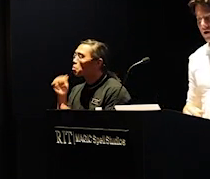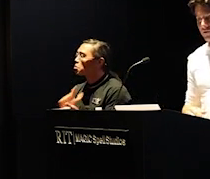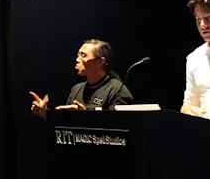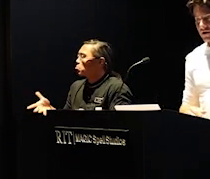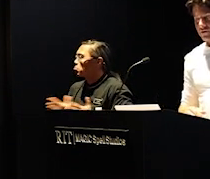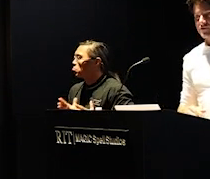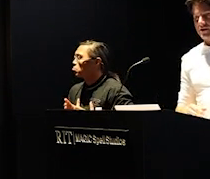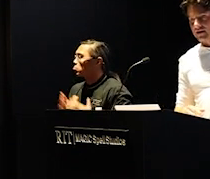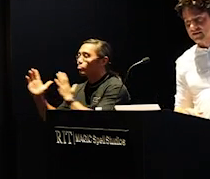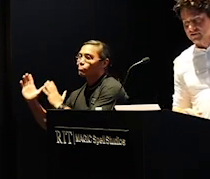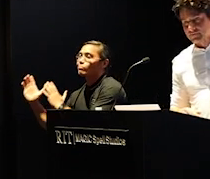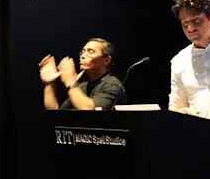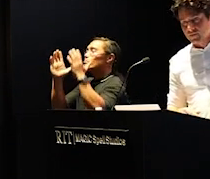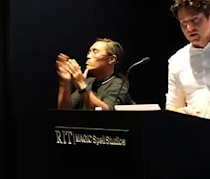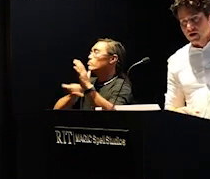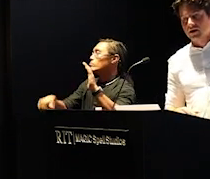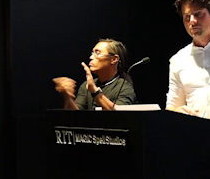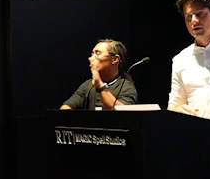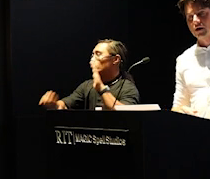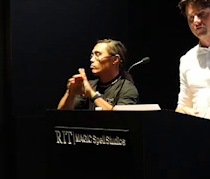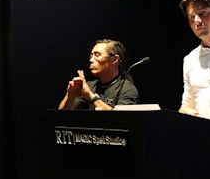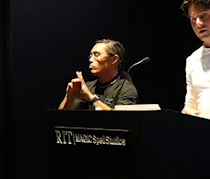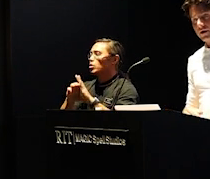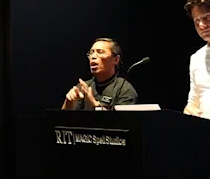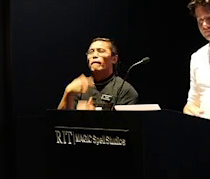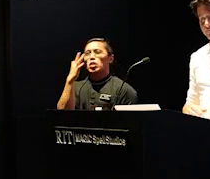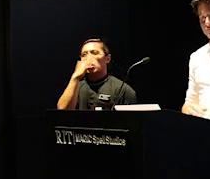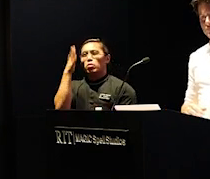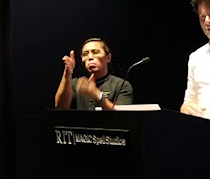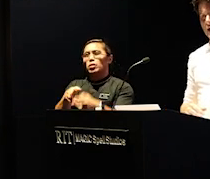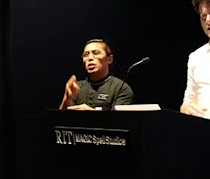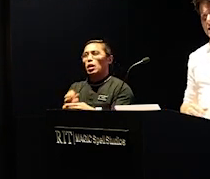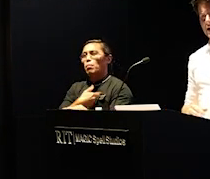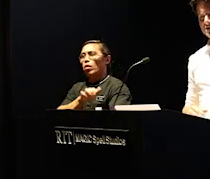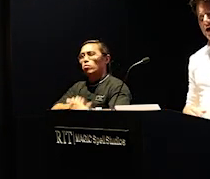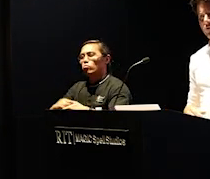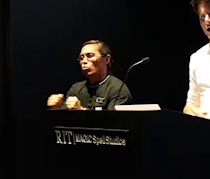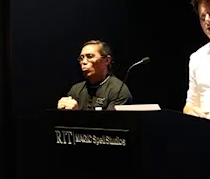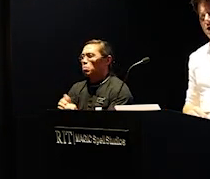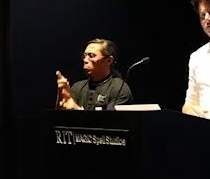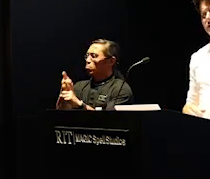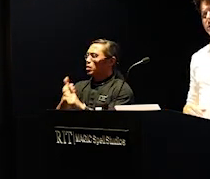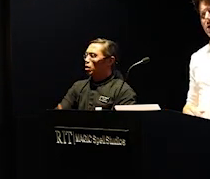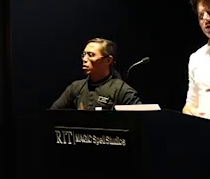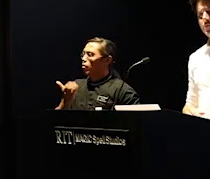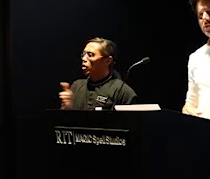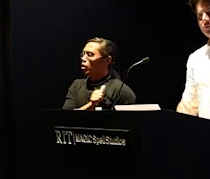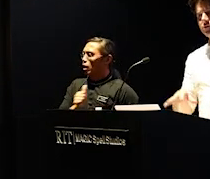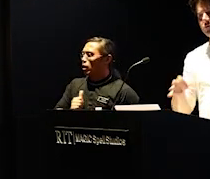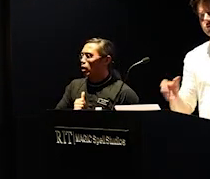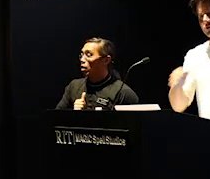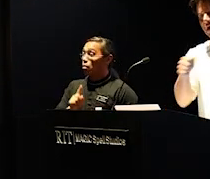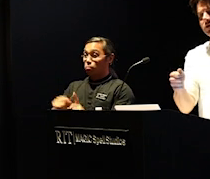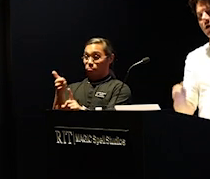his name now, lived in Atlanta, and he had made a lot of money in a non-design way, figuring out,